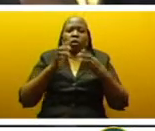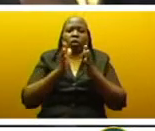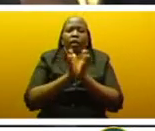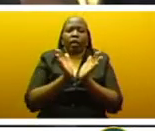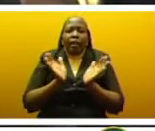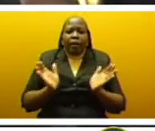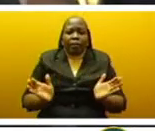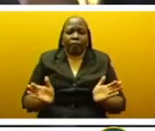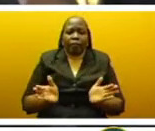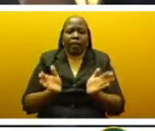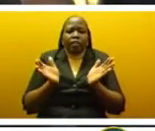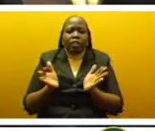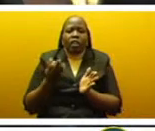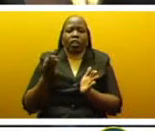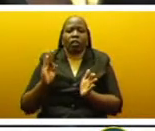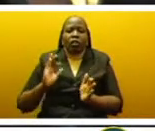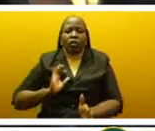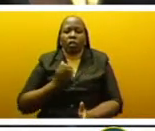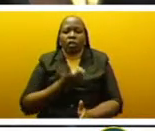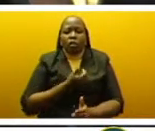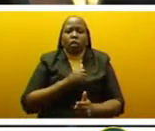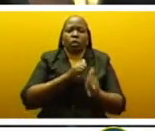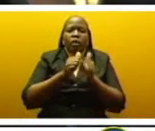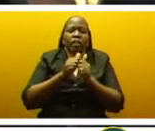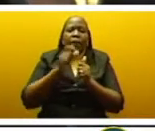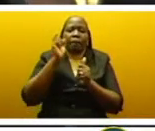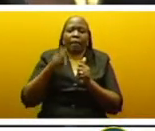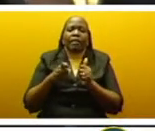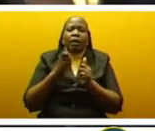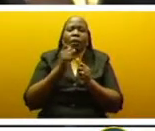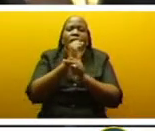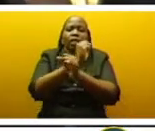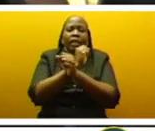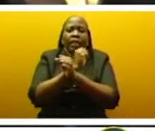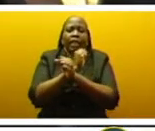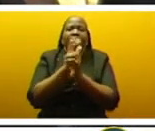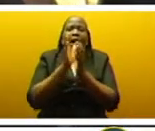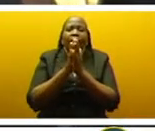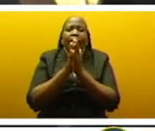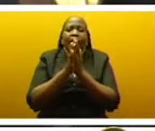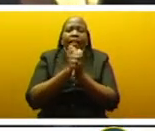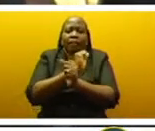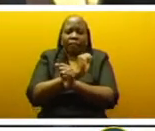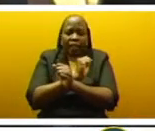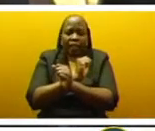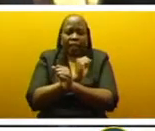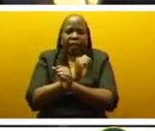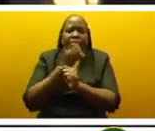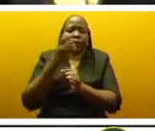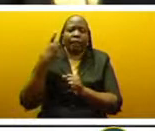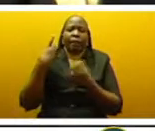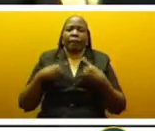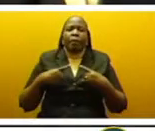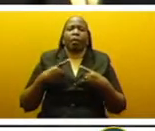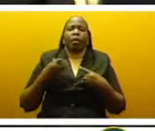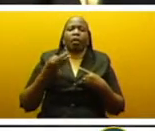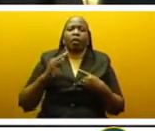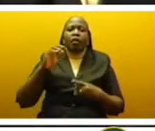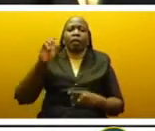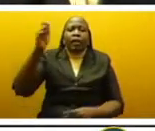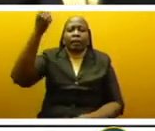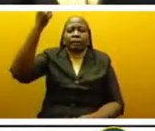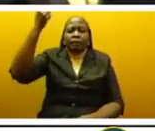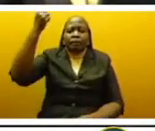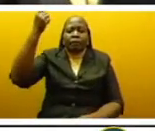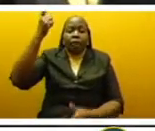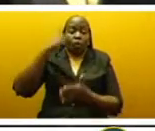is supposed to protect and defend the sovereignty of the people. And what